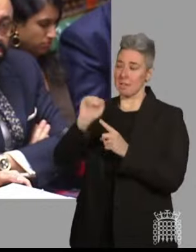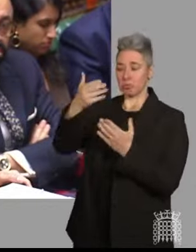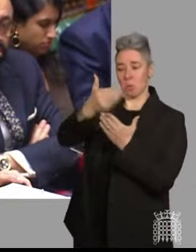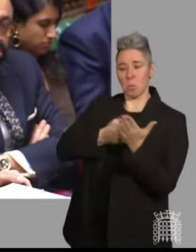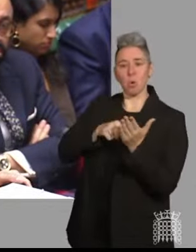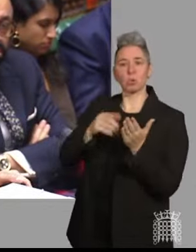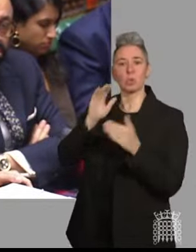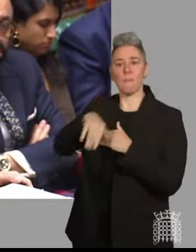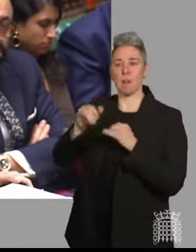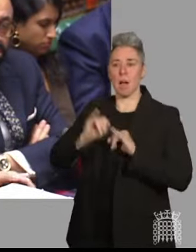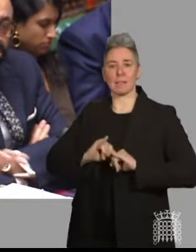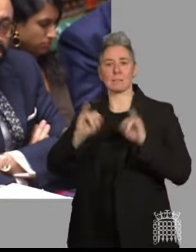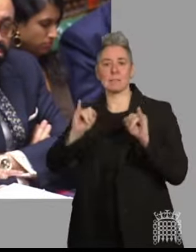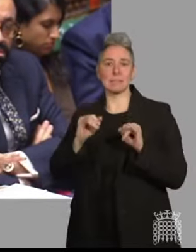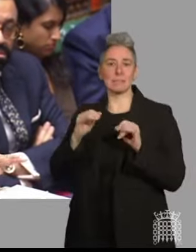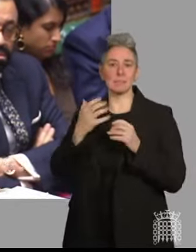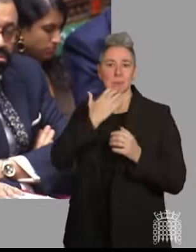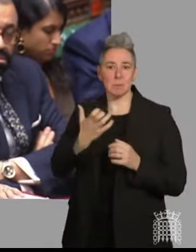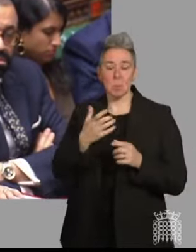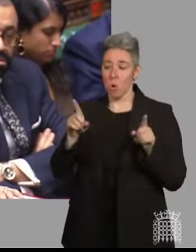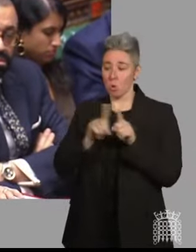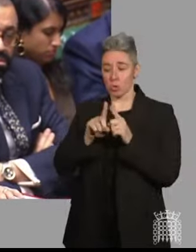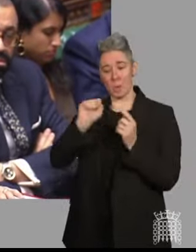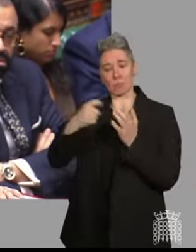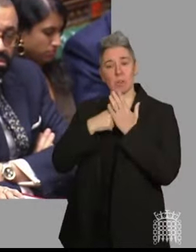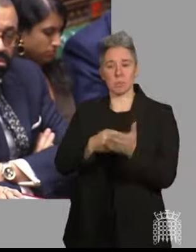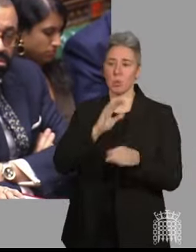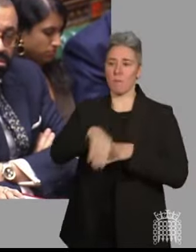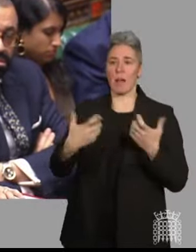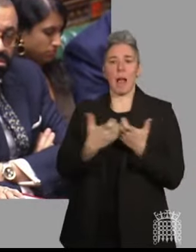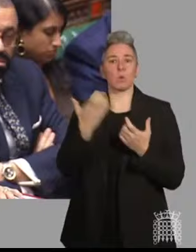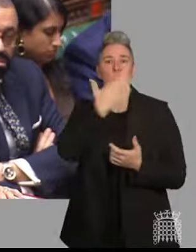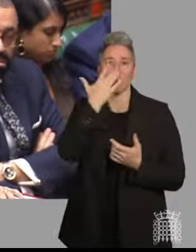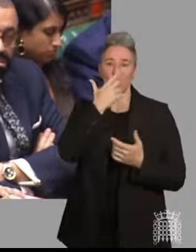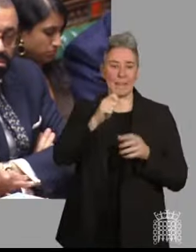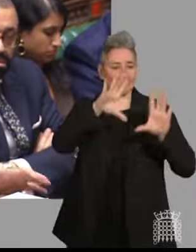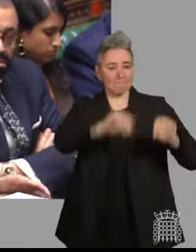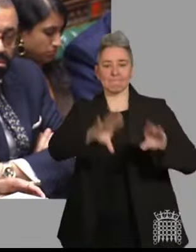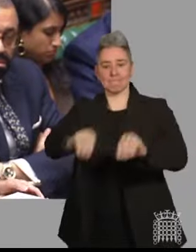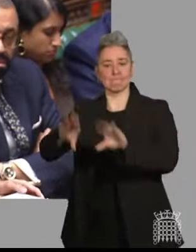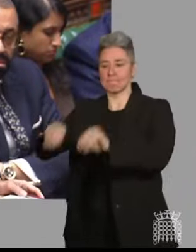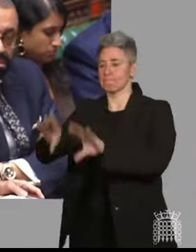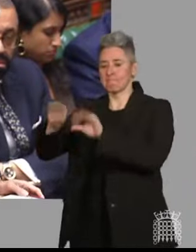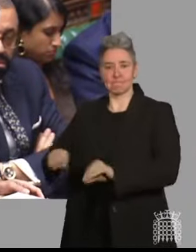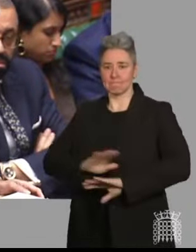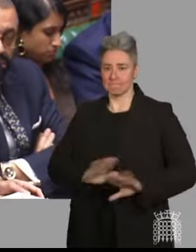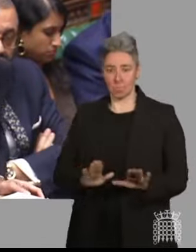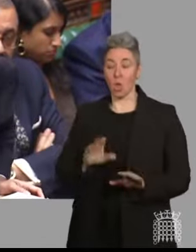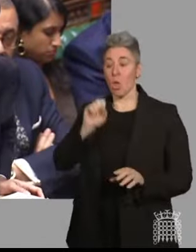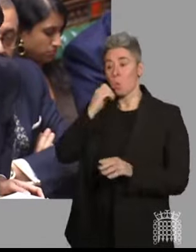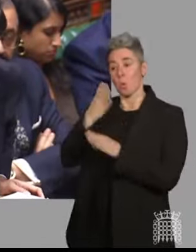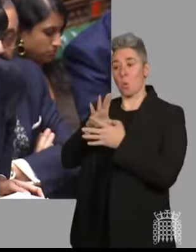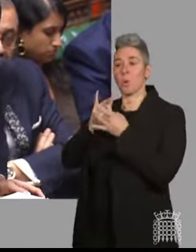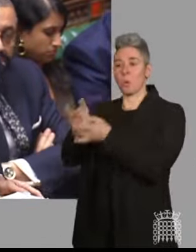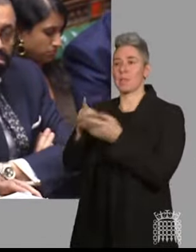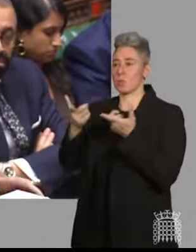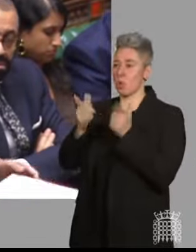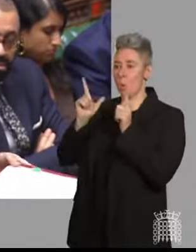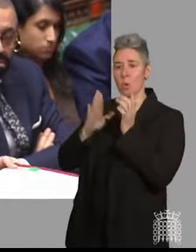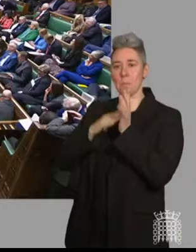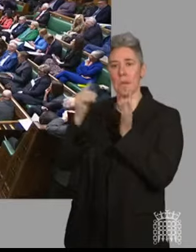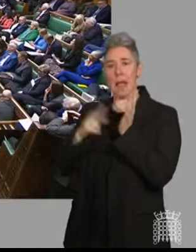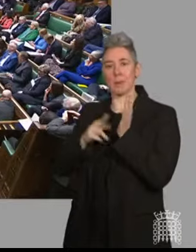tackle anti-Semitism. We will continue to work together with Lord Mann on this vital issue, and I look forward to hearing further suggestions from my honourable friend